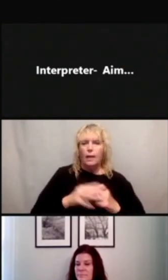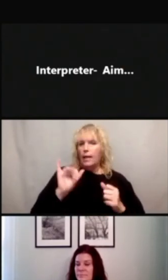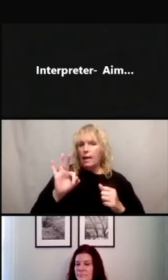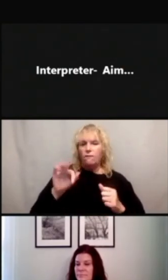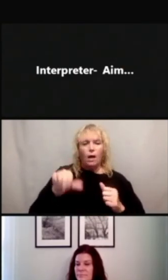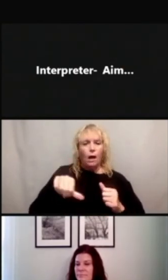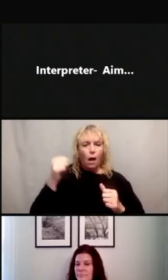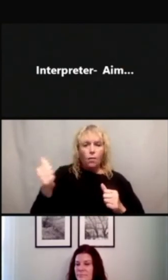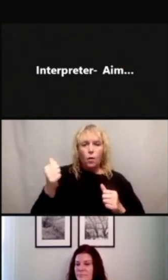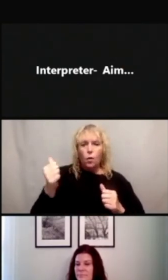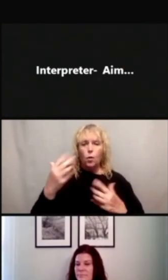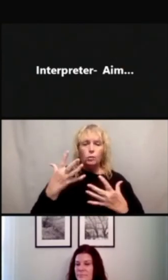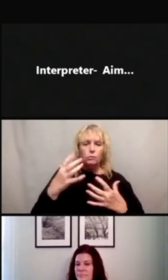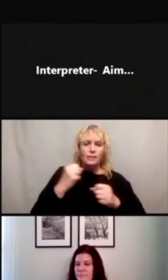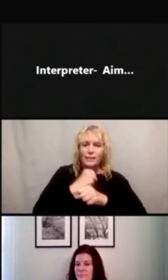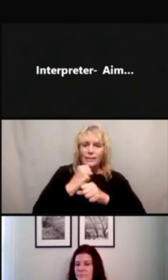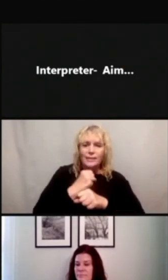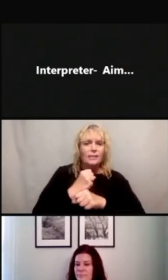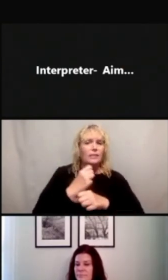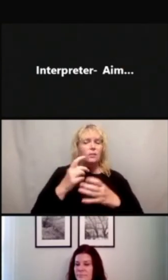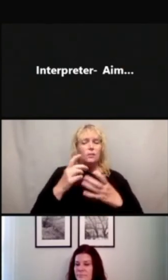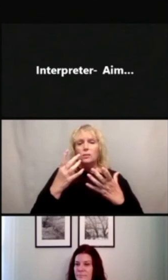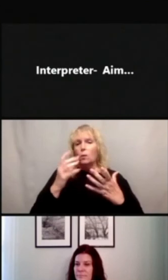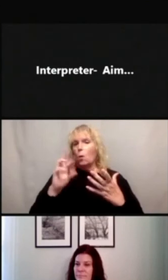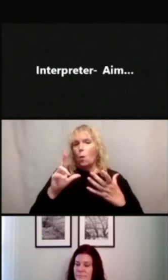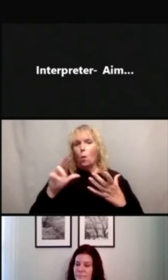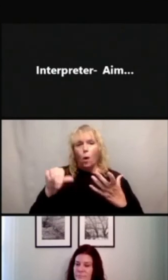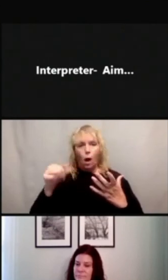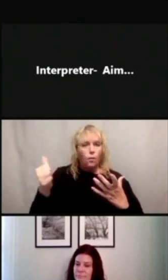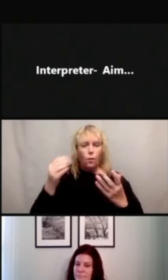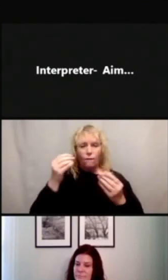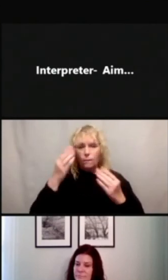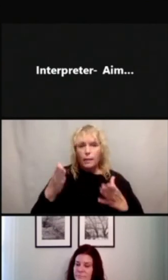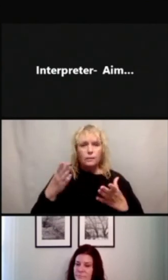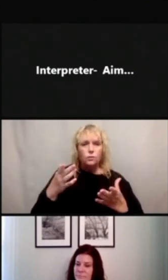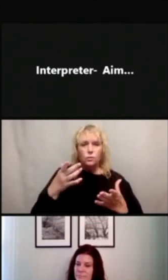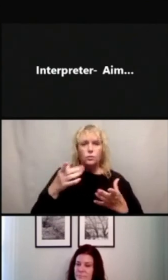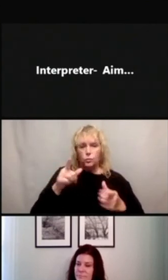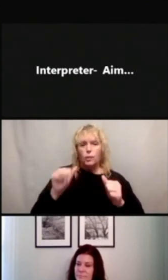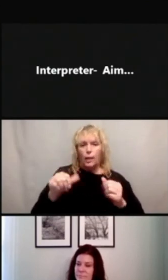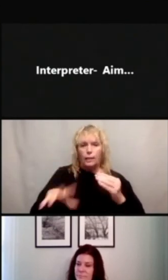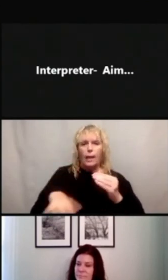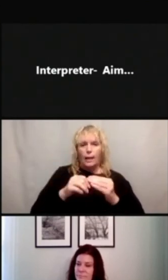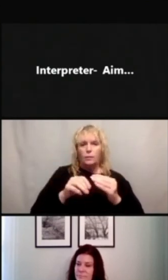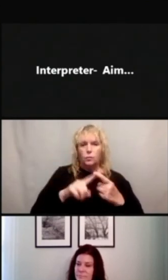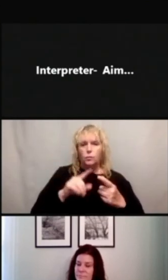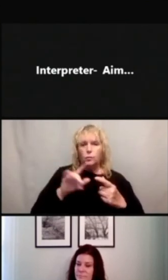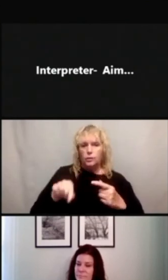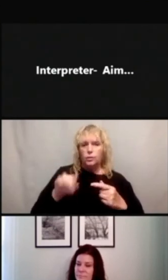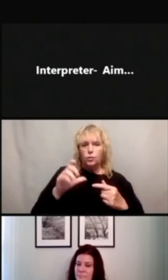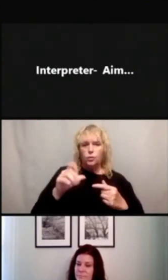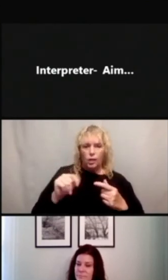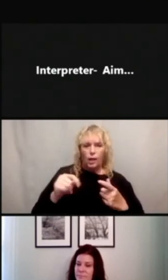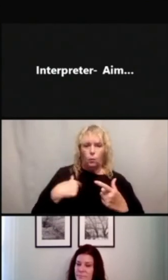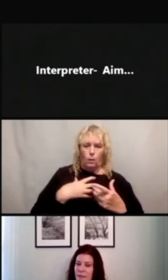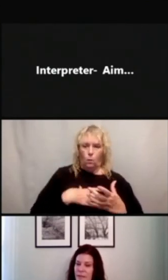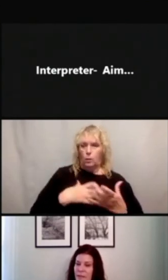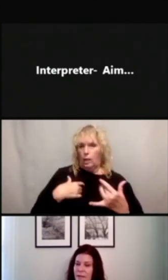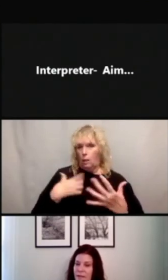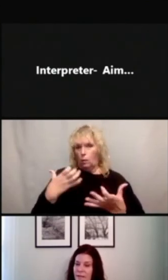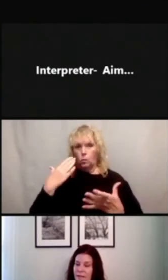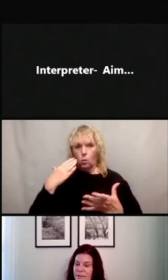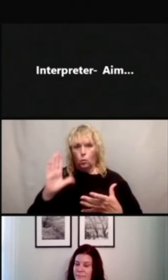statistics or other resources, I know IHA has some as well, please add it to the chat because we'd love to hear what you know. The